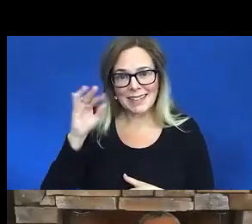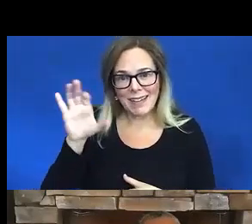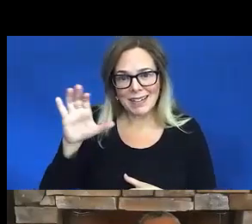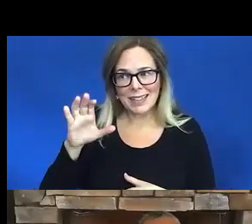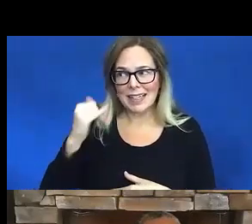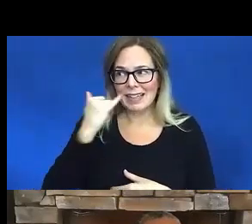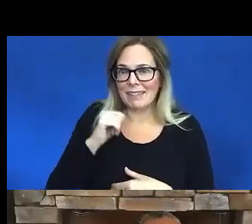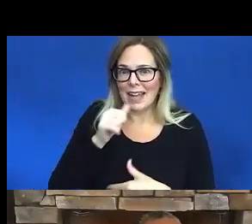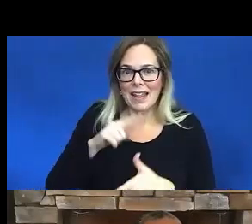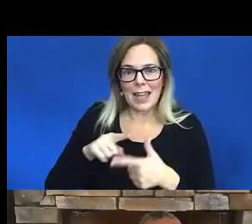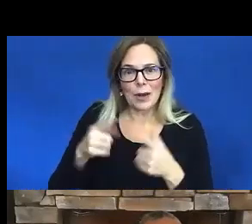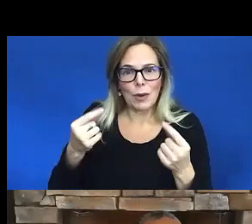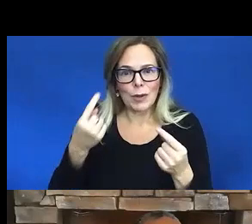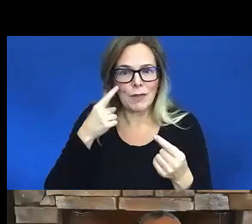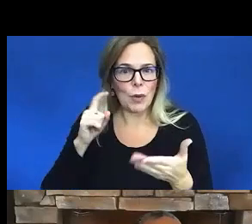service?